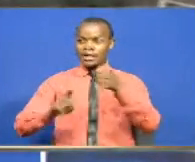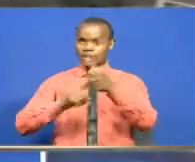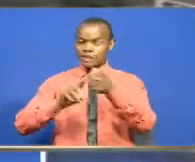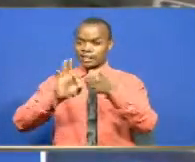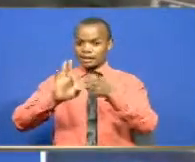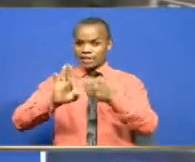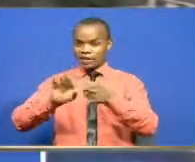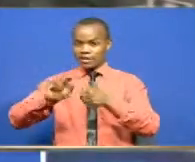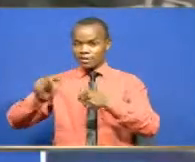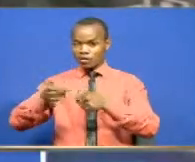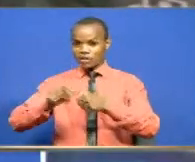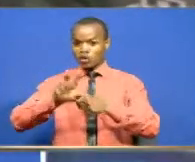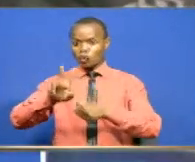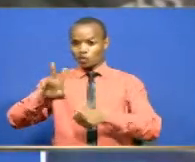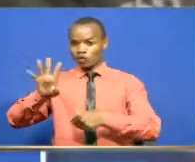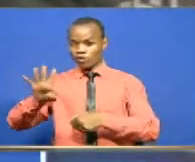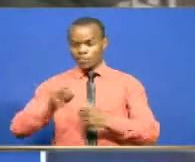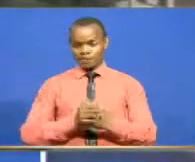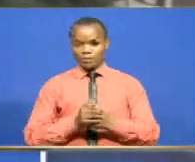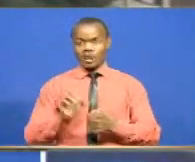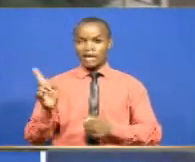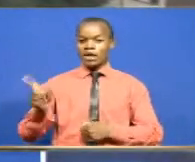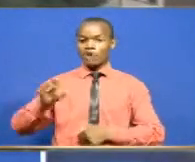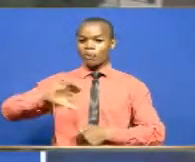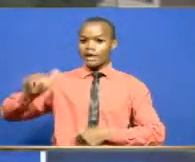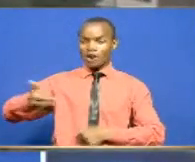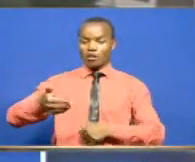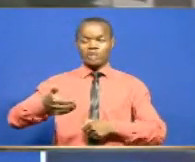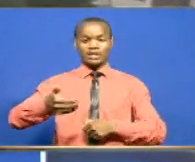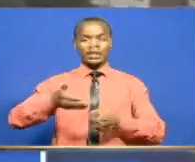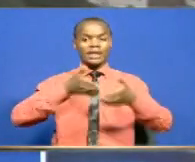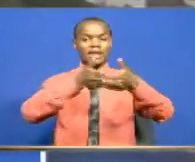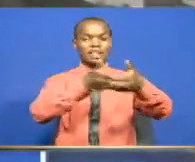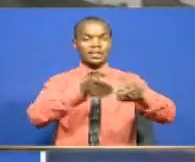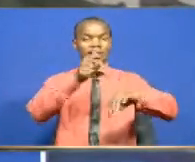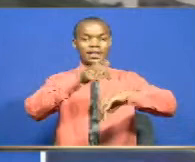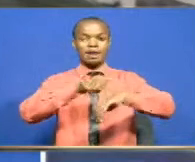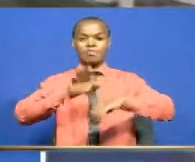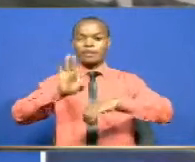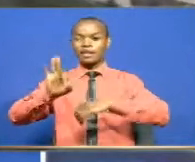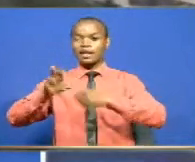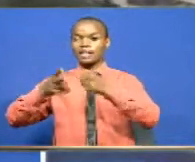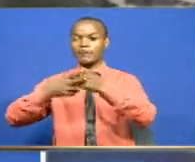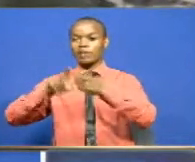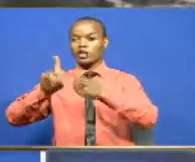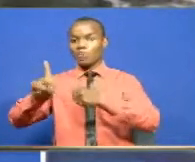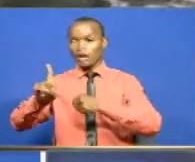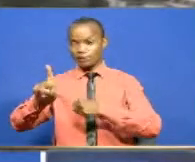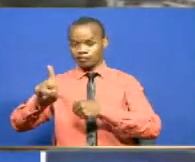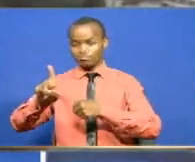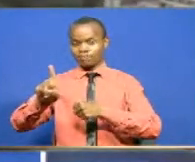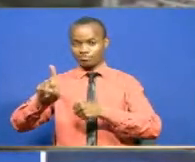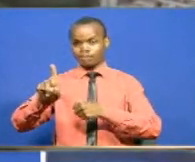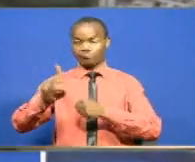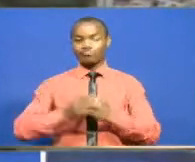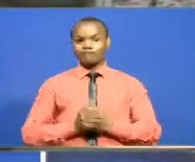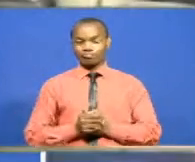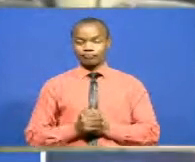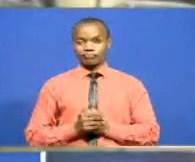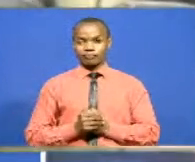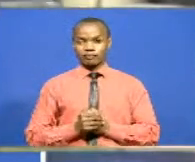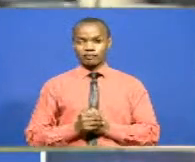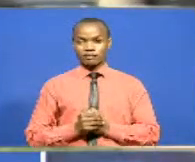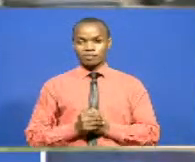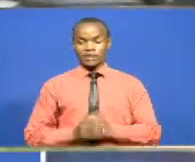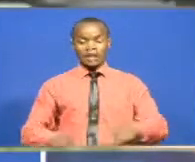63,244. Nairobi County is still recording high numbers with the 371 cases out of the 756 recorded on